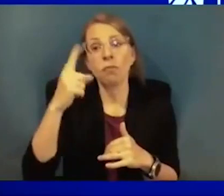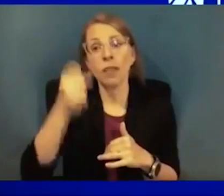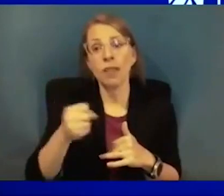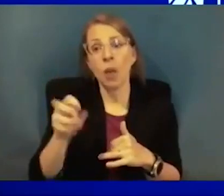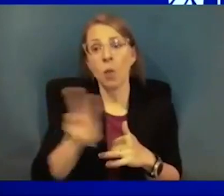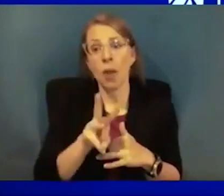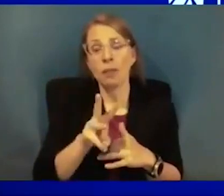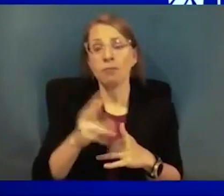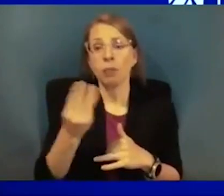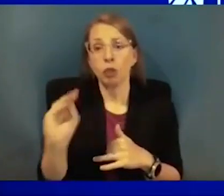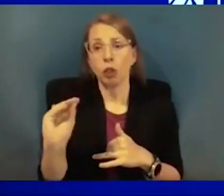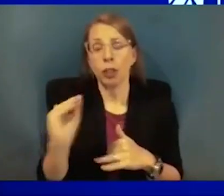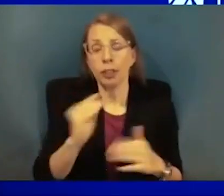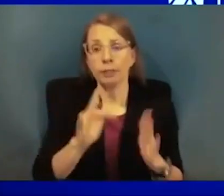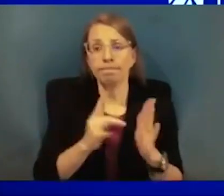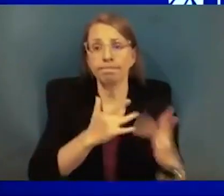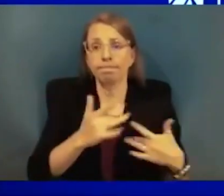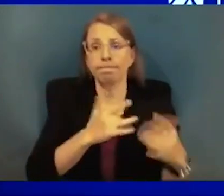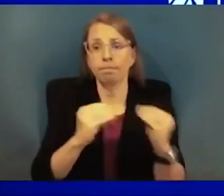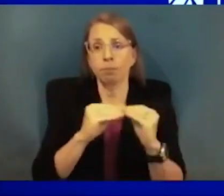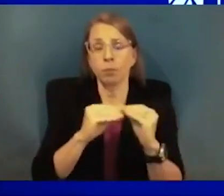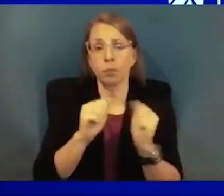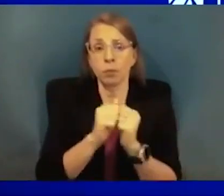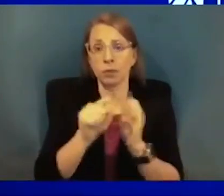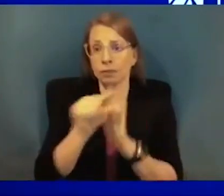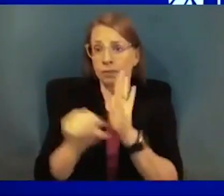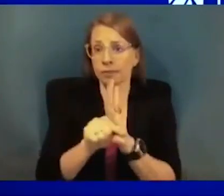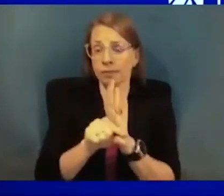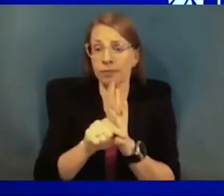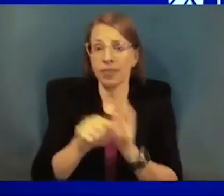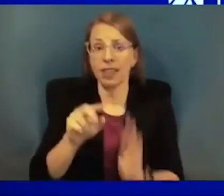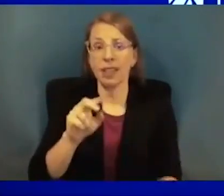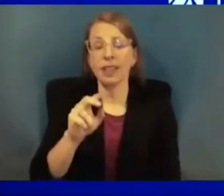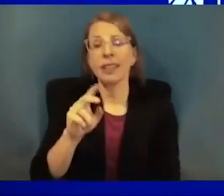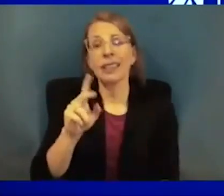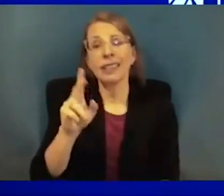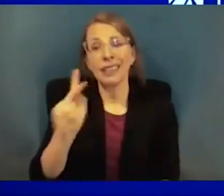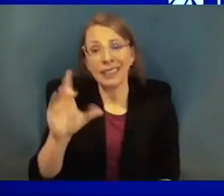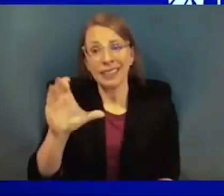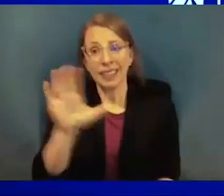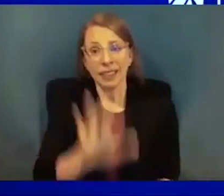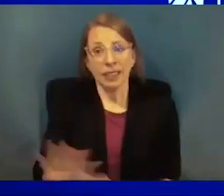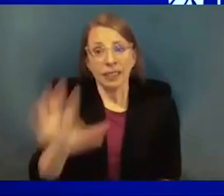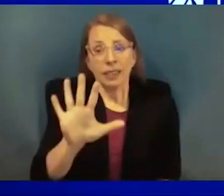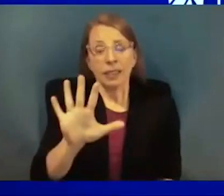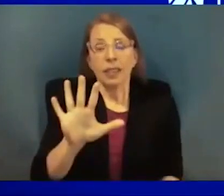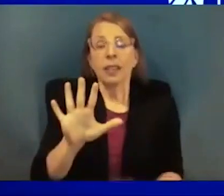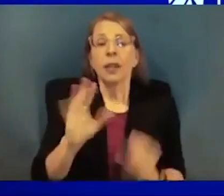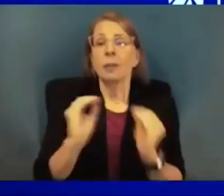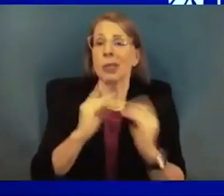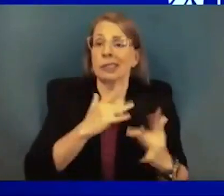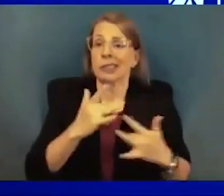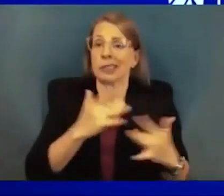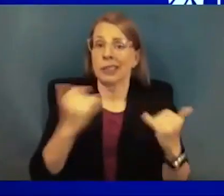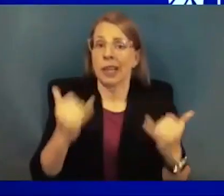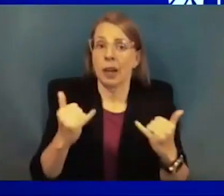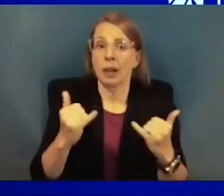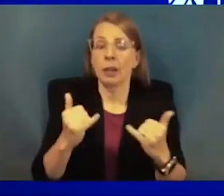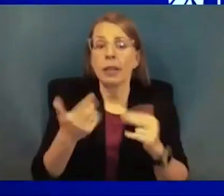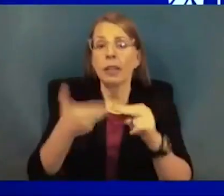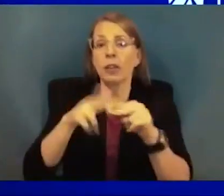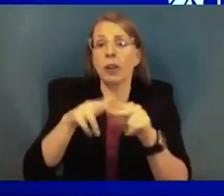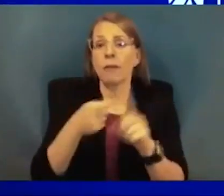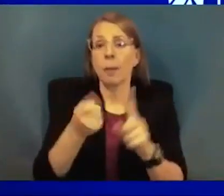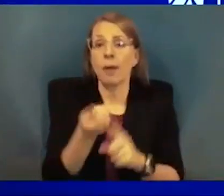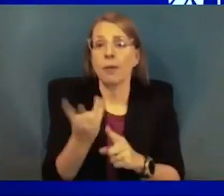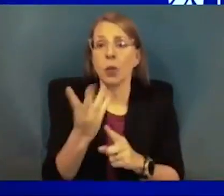Springfield. Up here in the metro area, starting to get concerning as well, with the number of cases certainly increased from a few weeks ago with